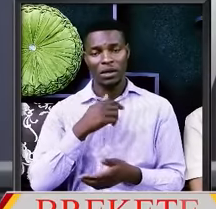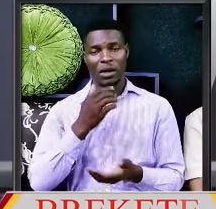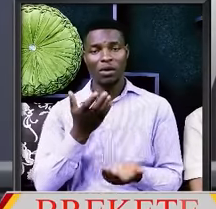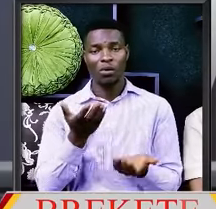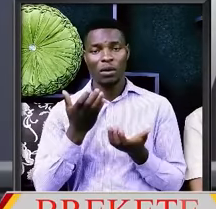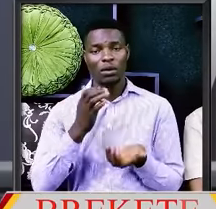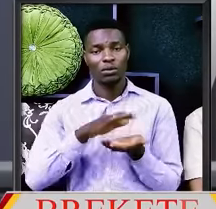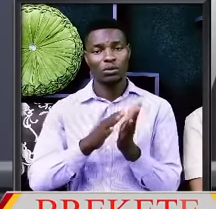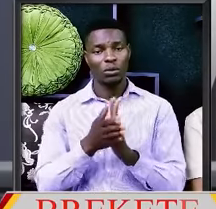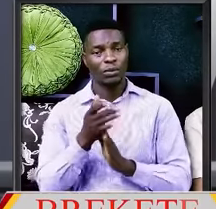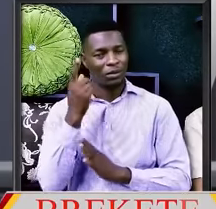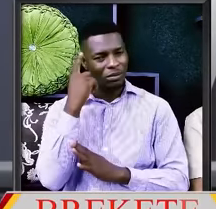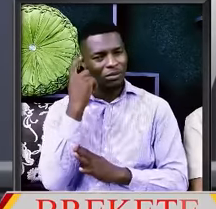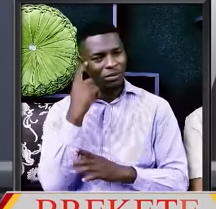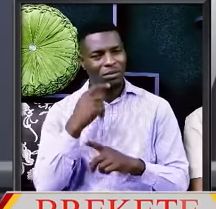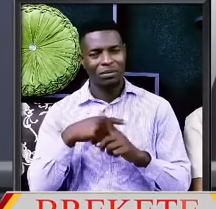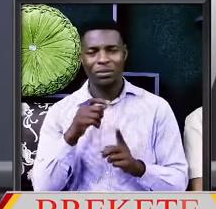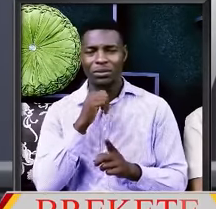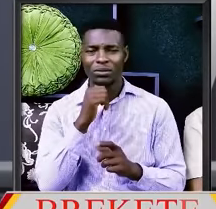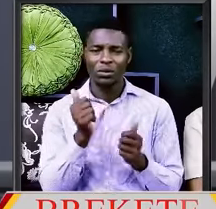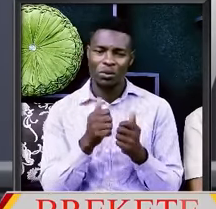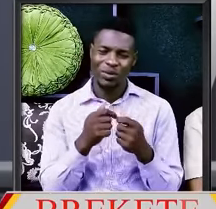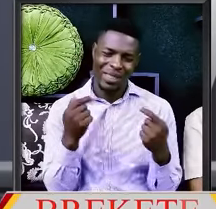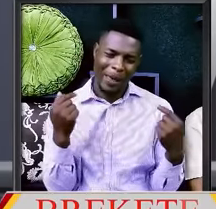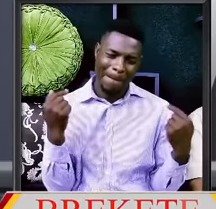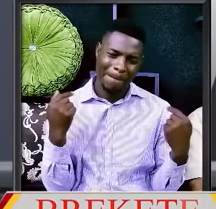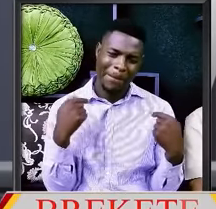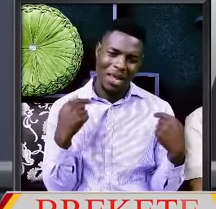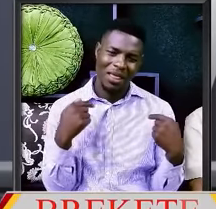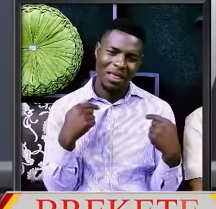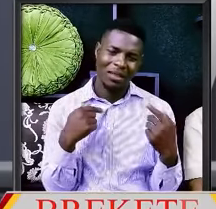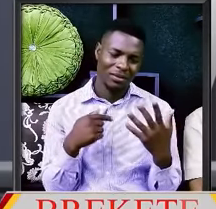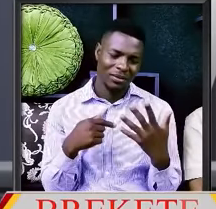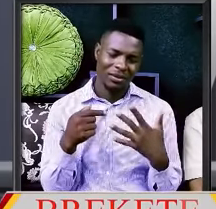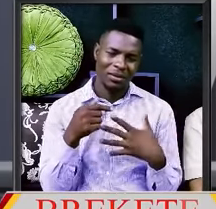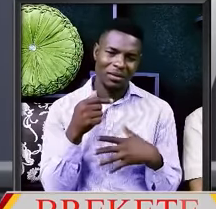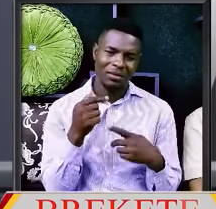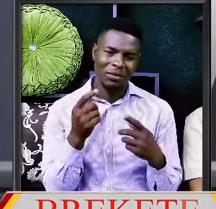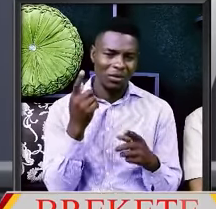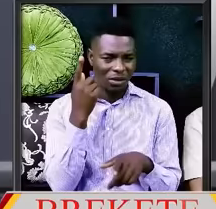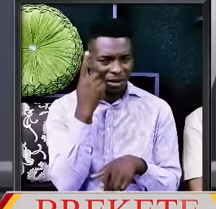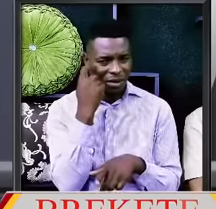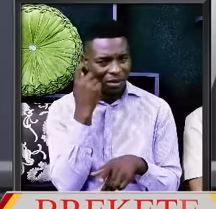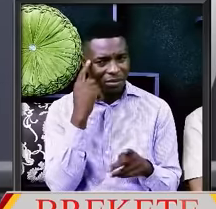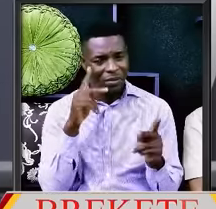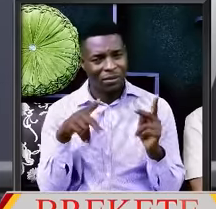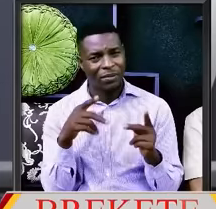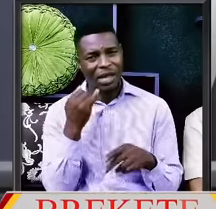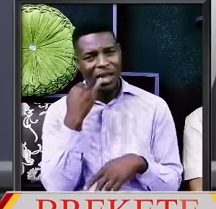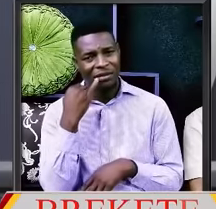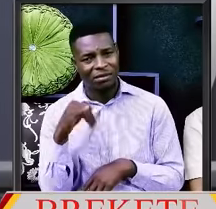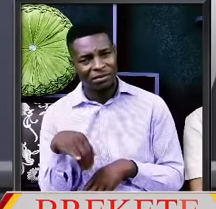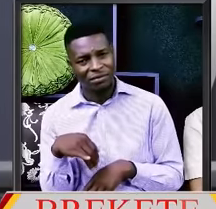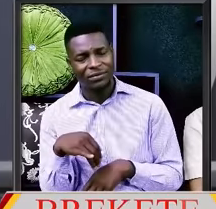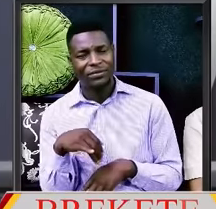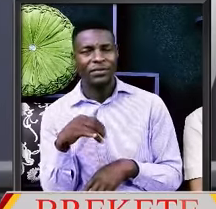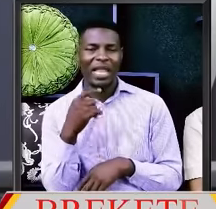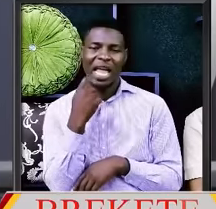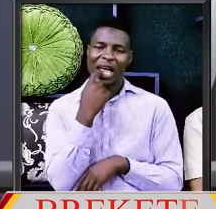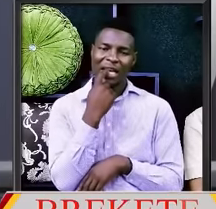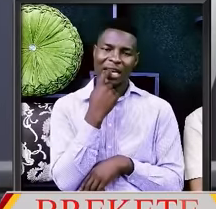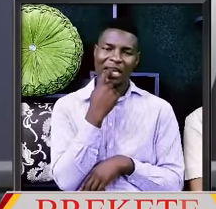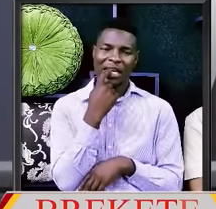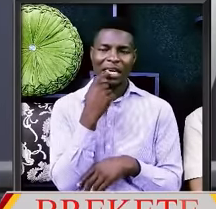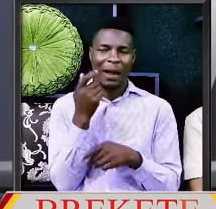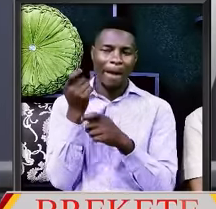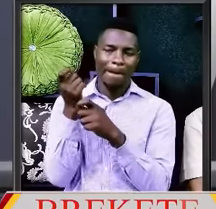with this bitterness amongst Igbo people. Envy, jealousy, pull him down. That is